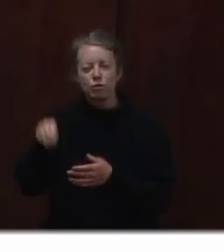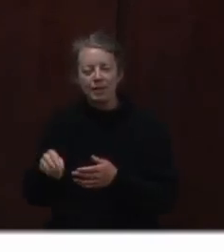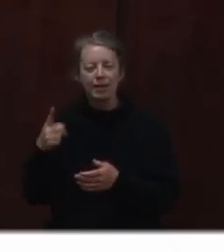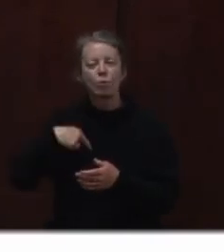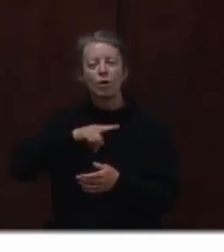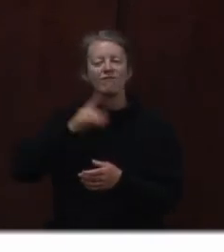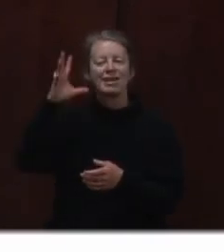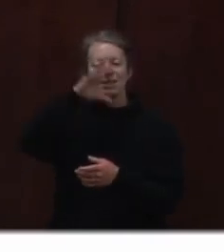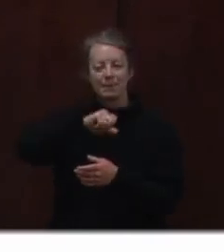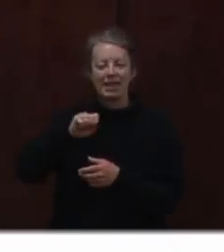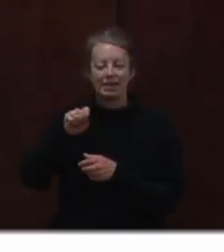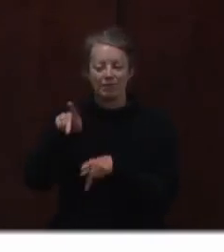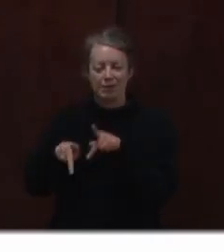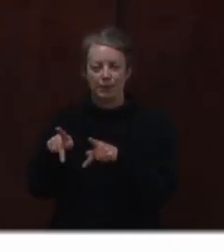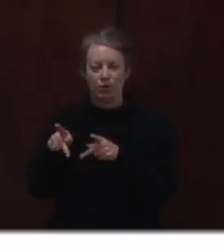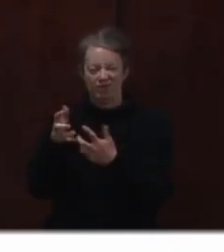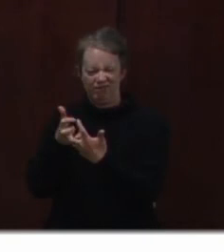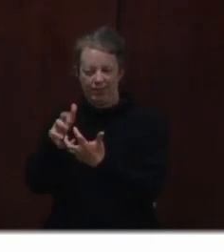age band.